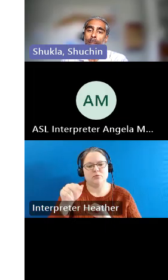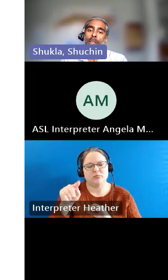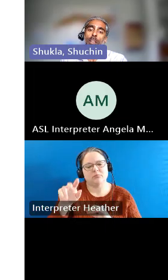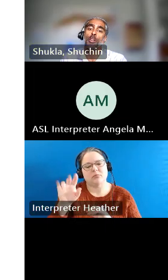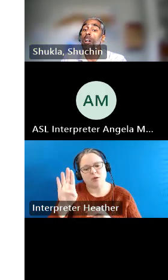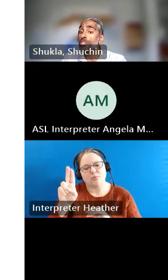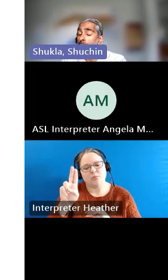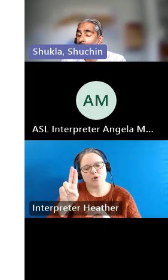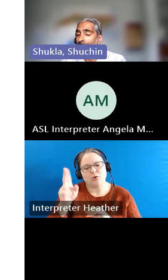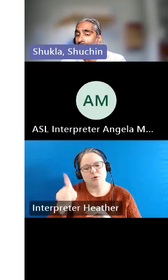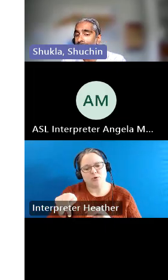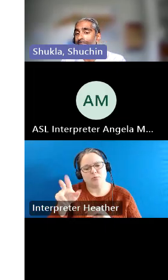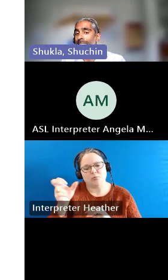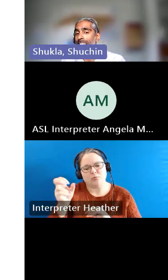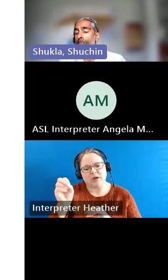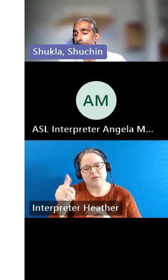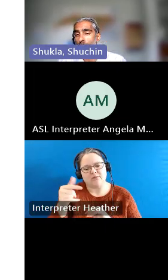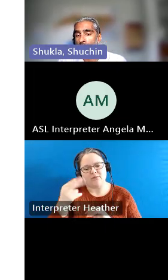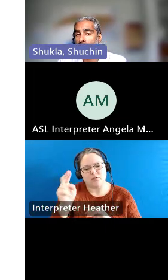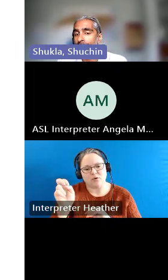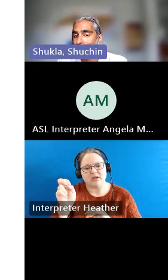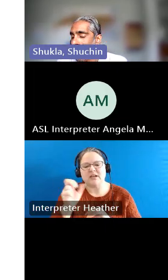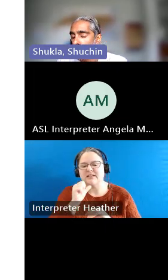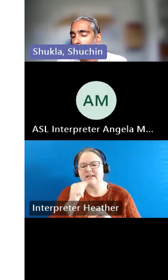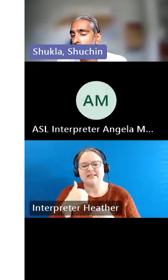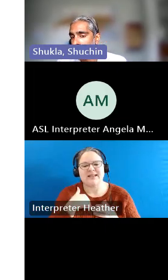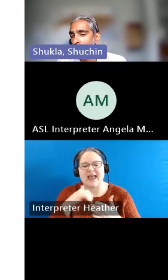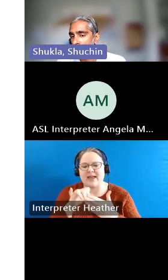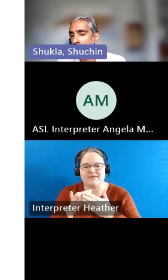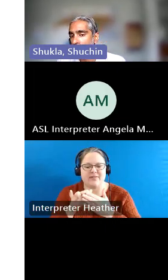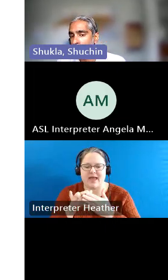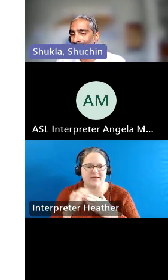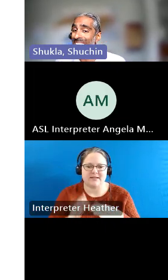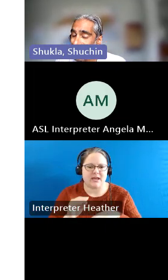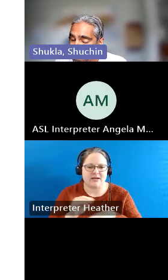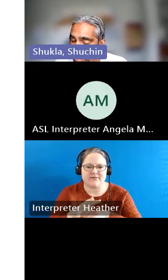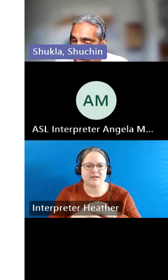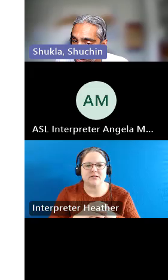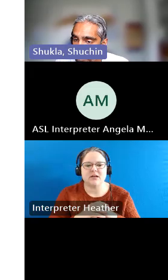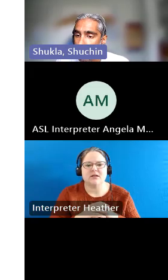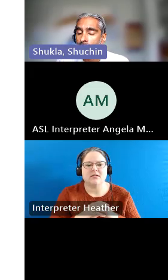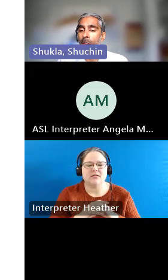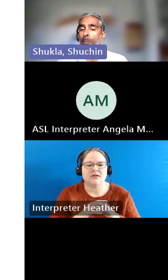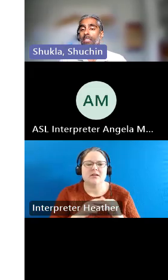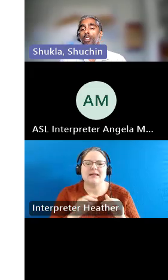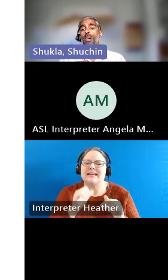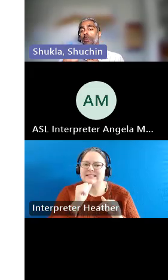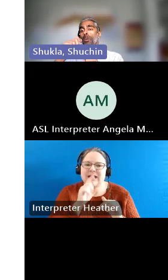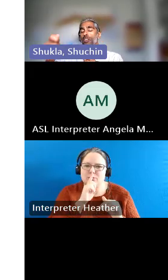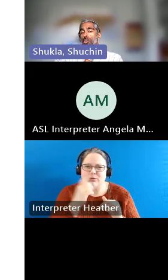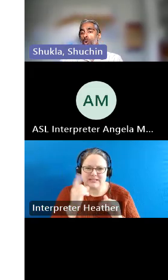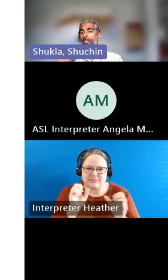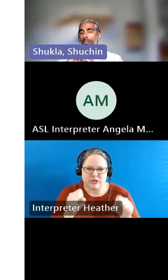use. They're all just trying to get high. As I said, buprenorphine is not really a medication you can get intoxicated on. And methadone, again, we're